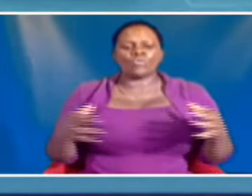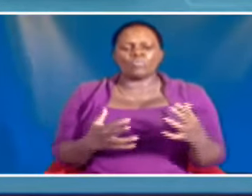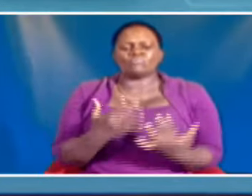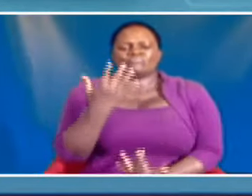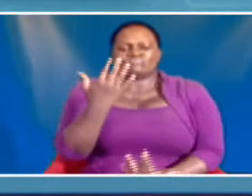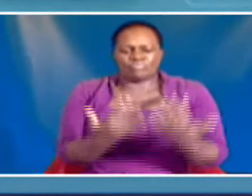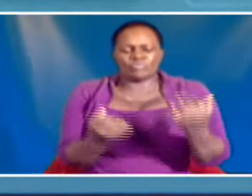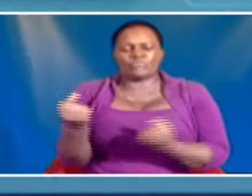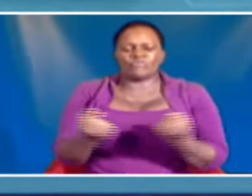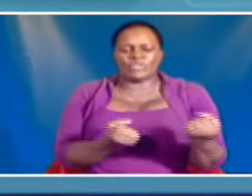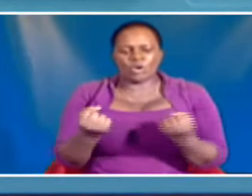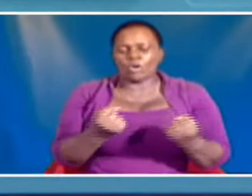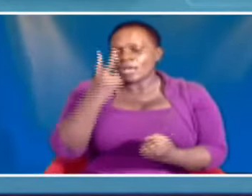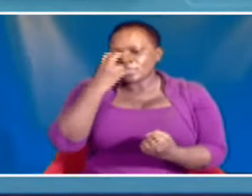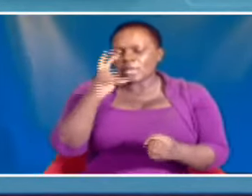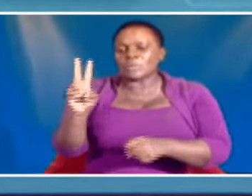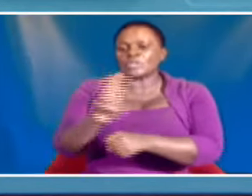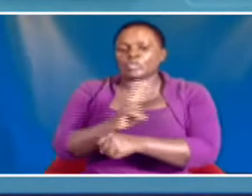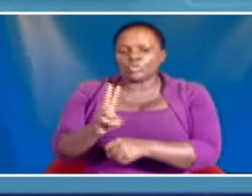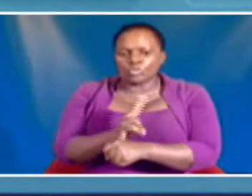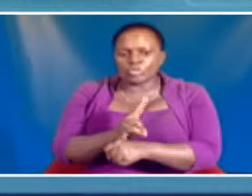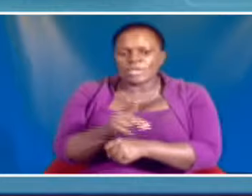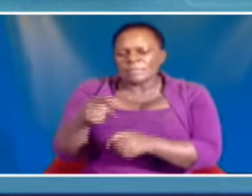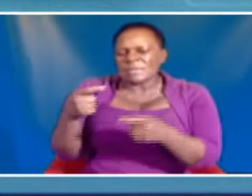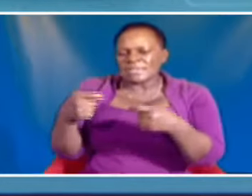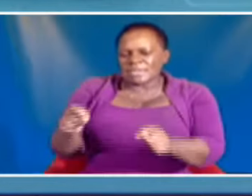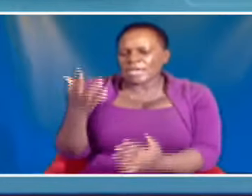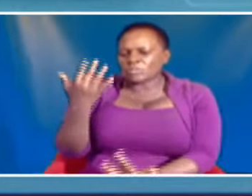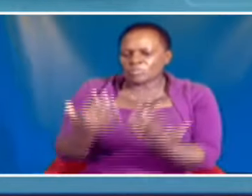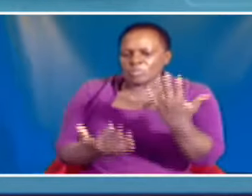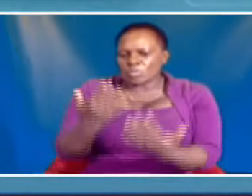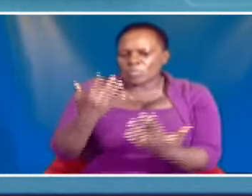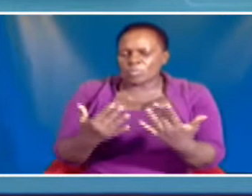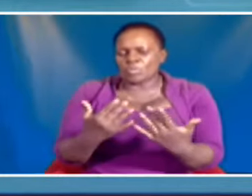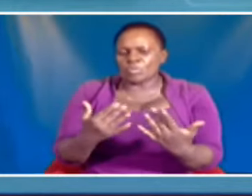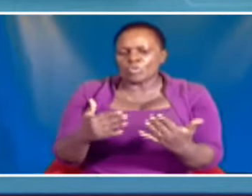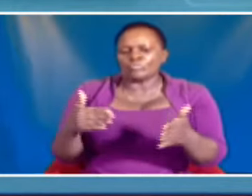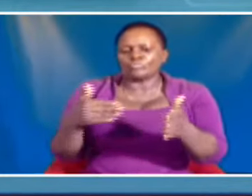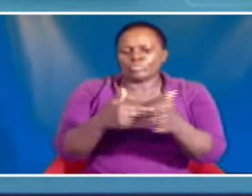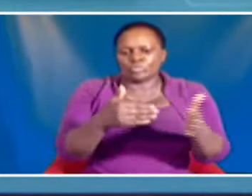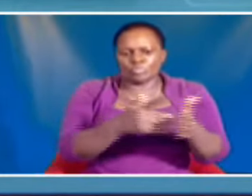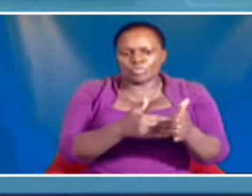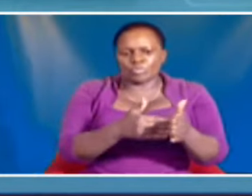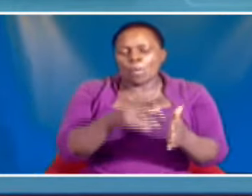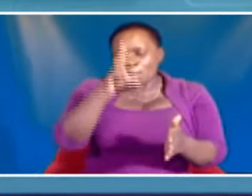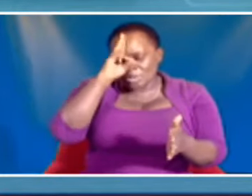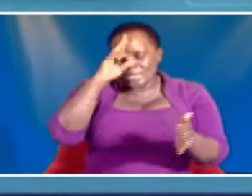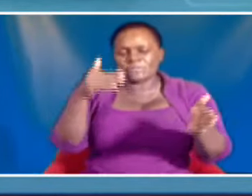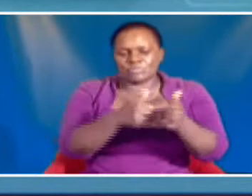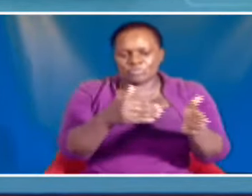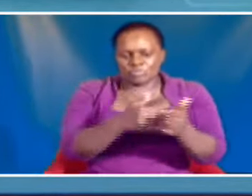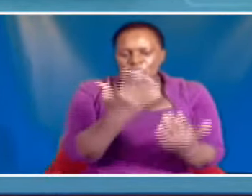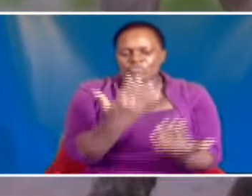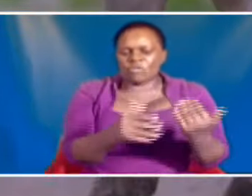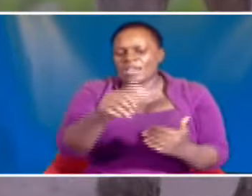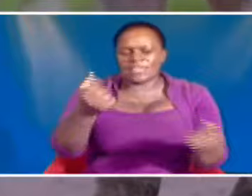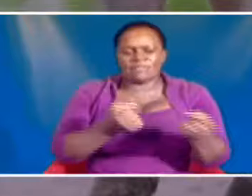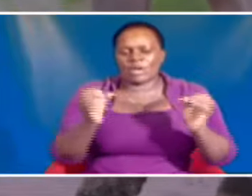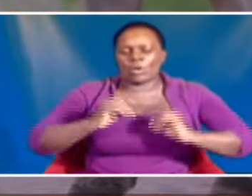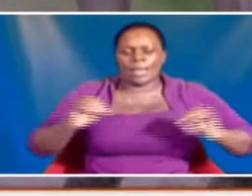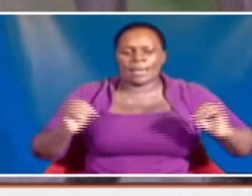a vehicle used by the suspects, but their attempts to burn another were thwarted by local authorities.